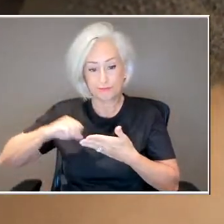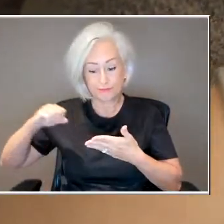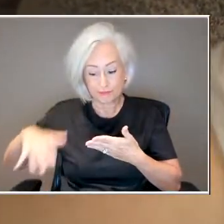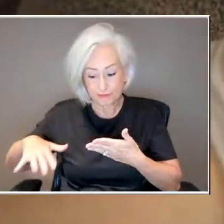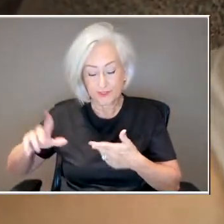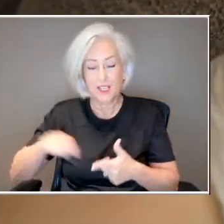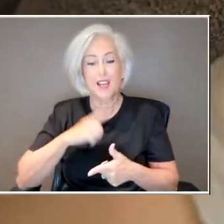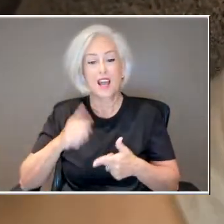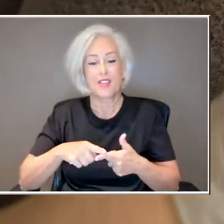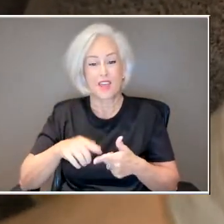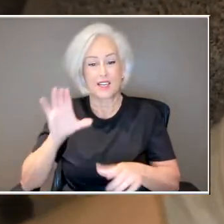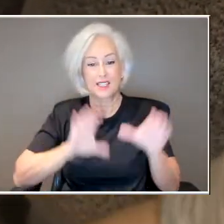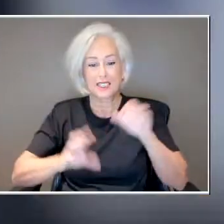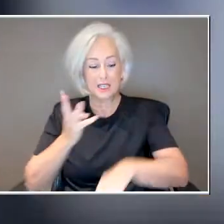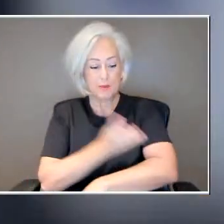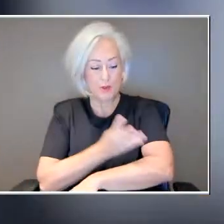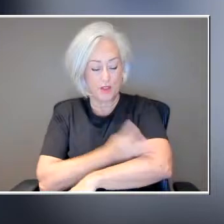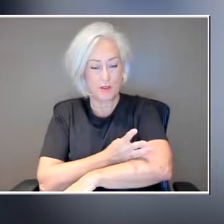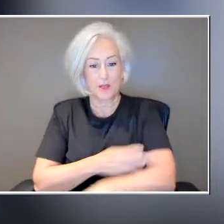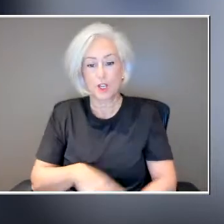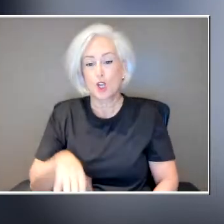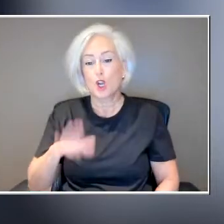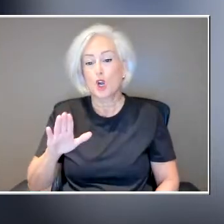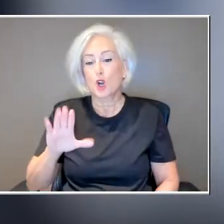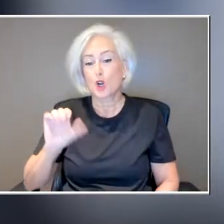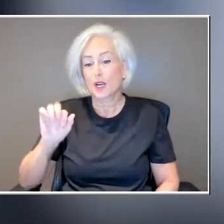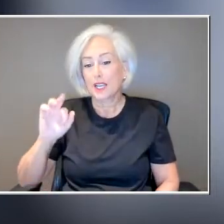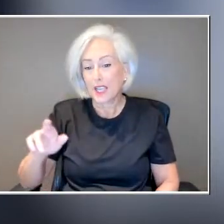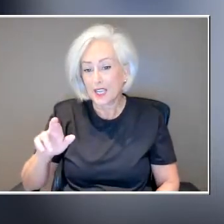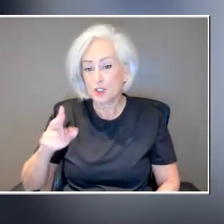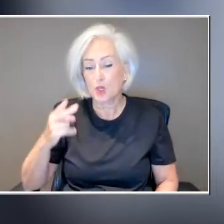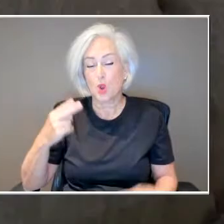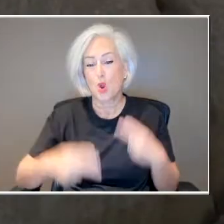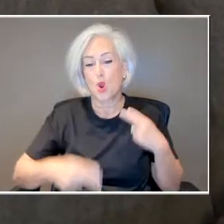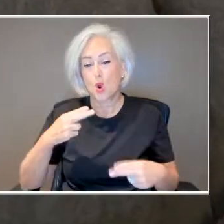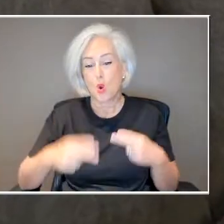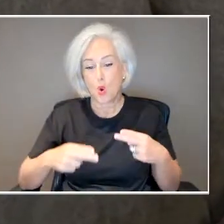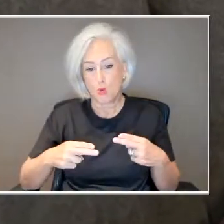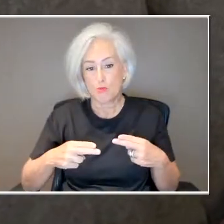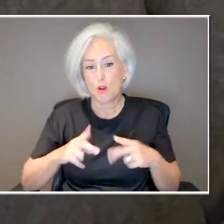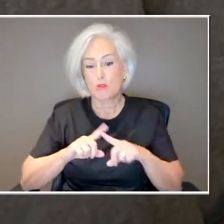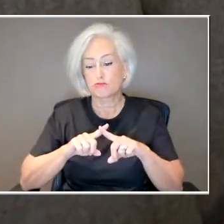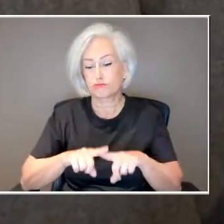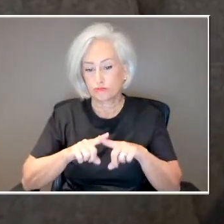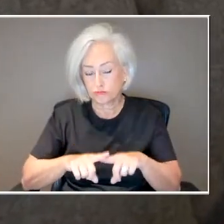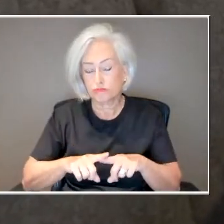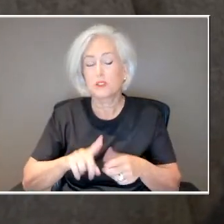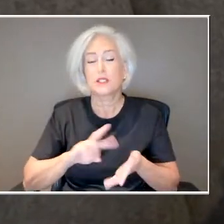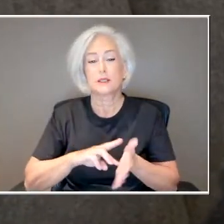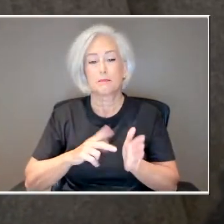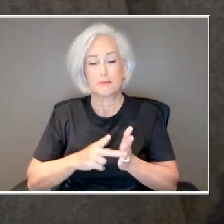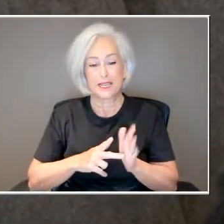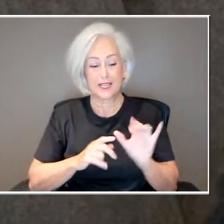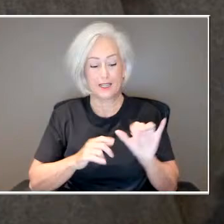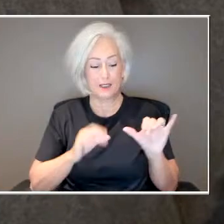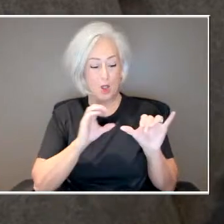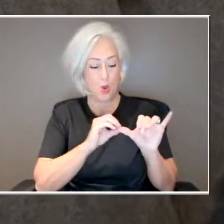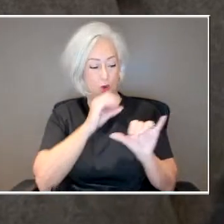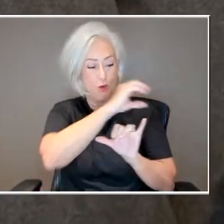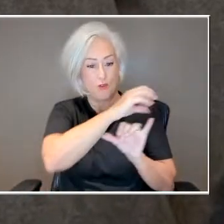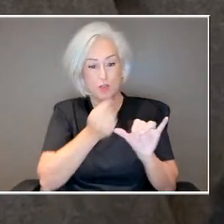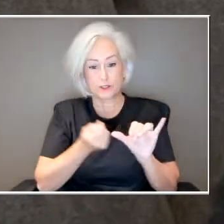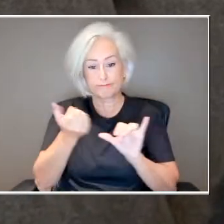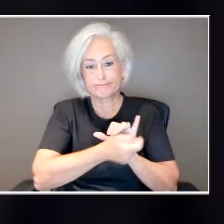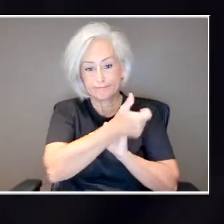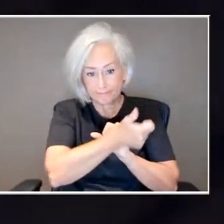was hormone-based, she had another surgery to remove her ovaries. By midsummer, when everything was completed, Tracey got to